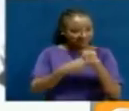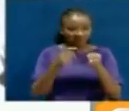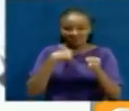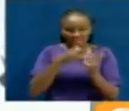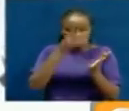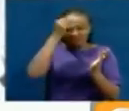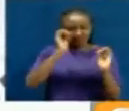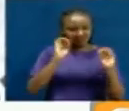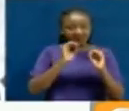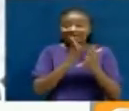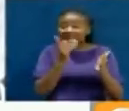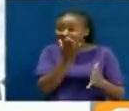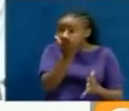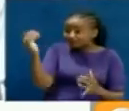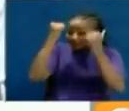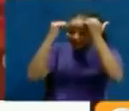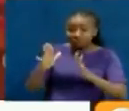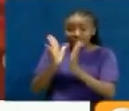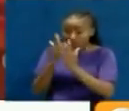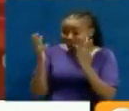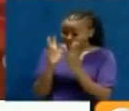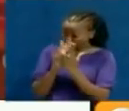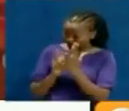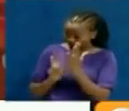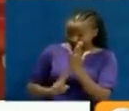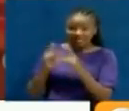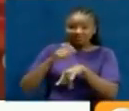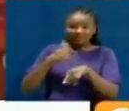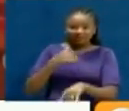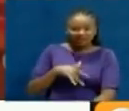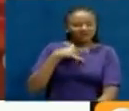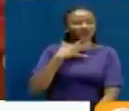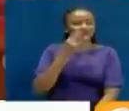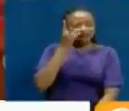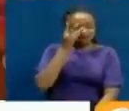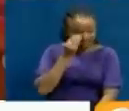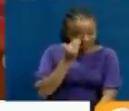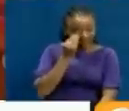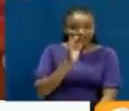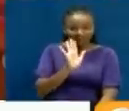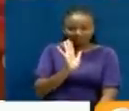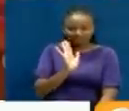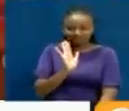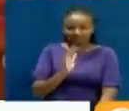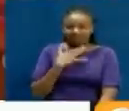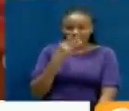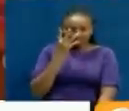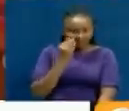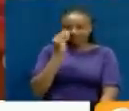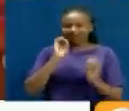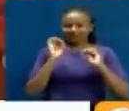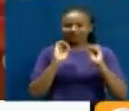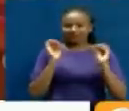you didn't read, there were some students who are reading. Whenever I felt like sleeping and not just sleeping for the normal hours,